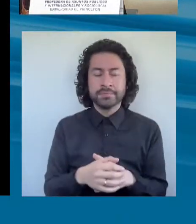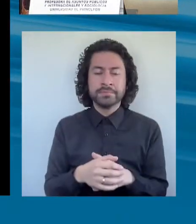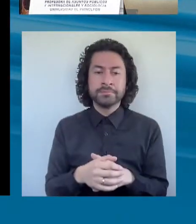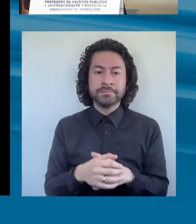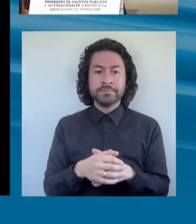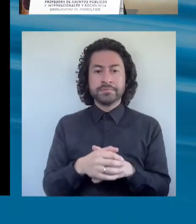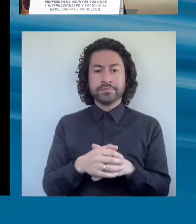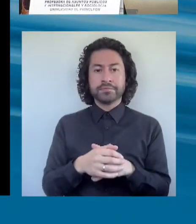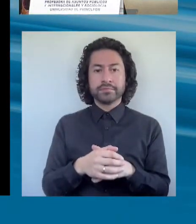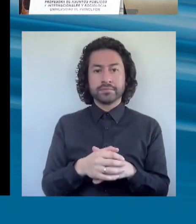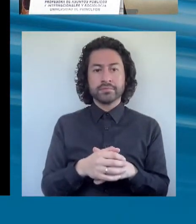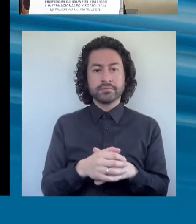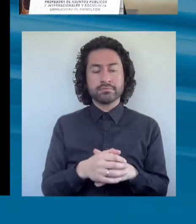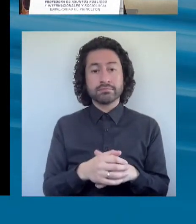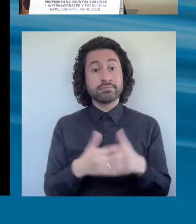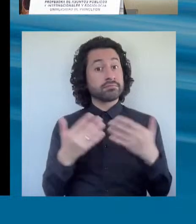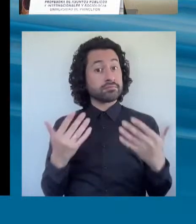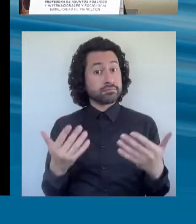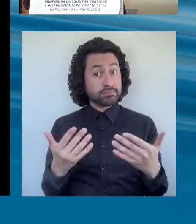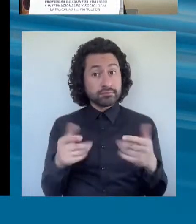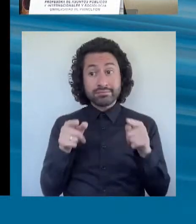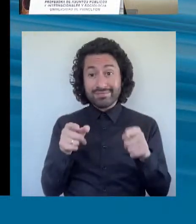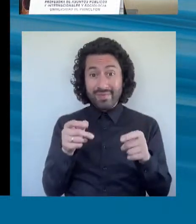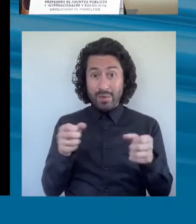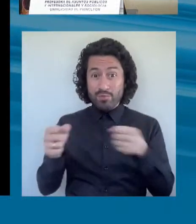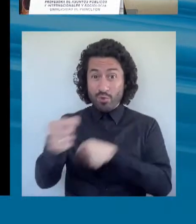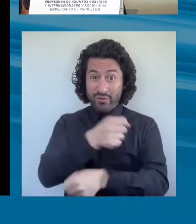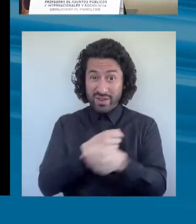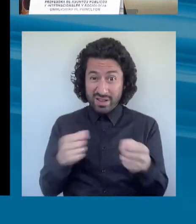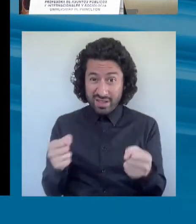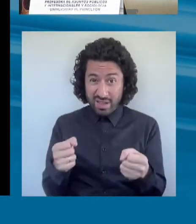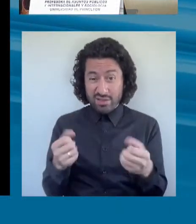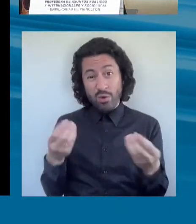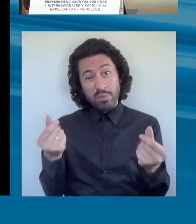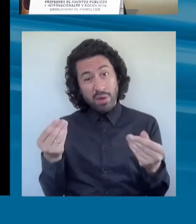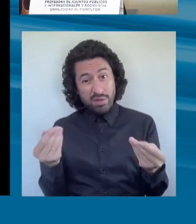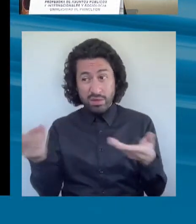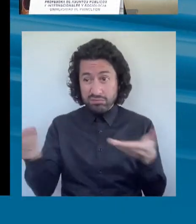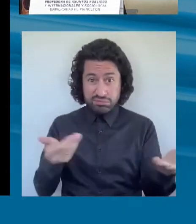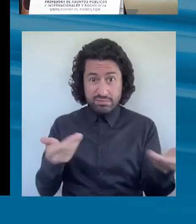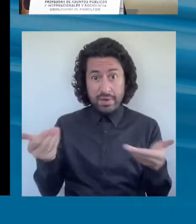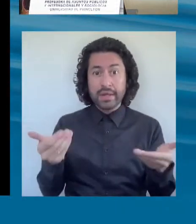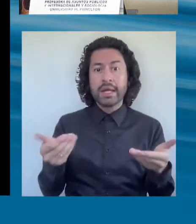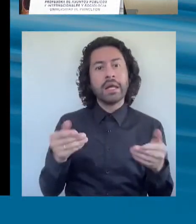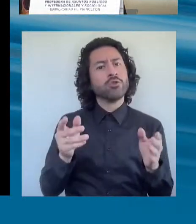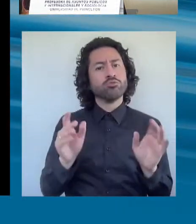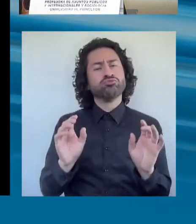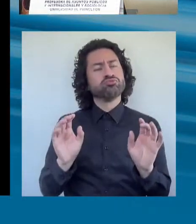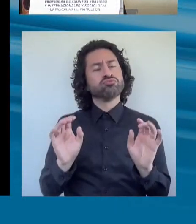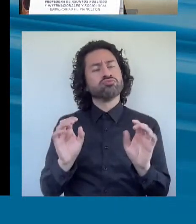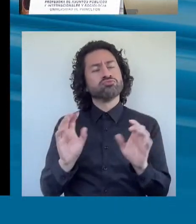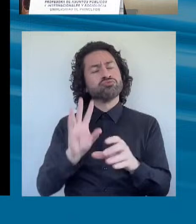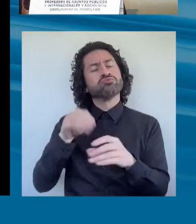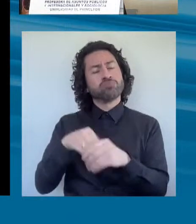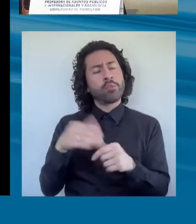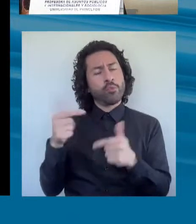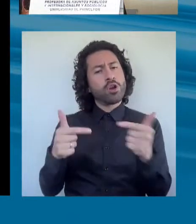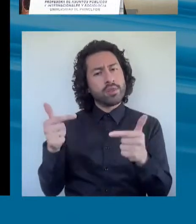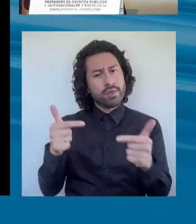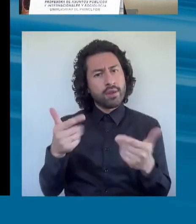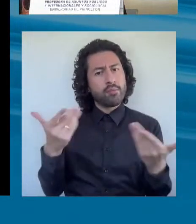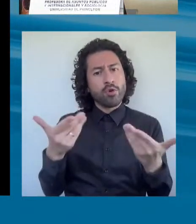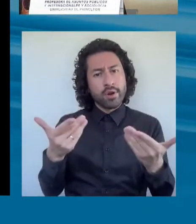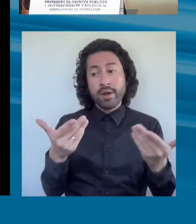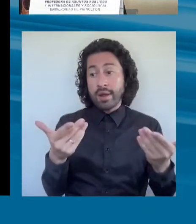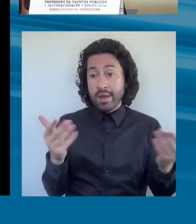of measurement. I would like to suggest that mobility is a desirable objective of